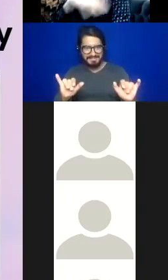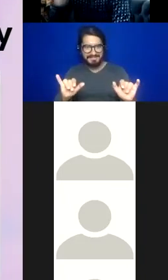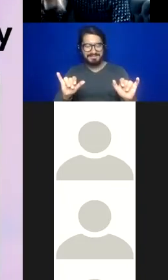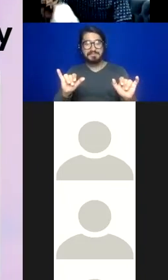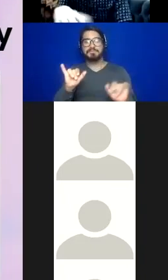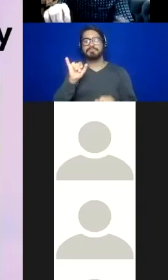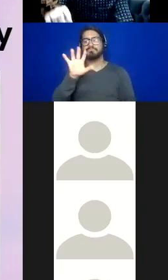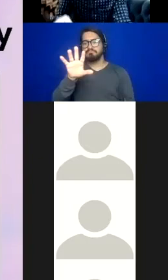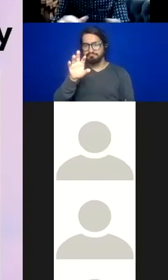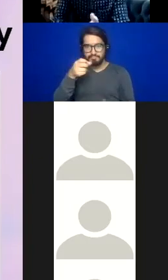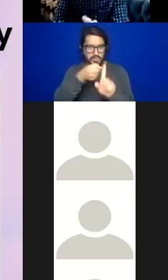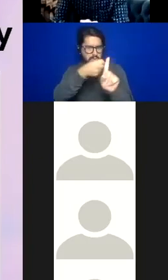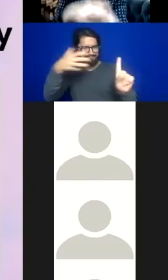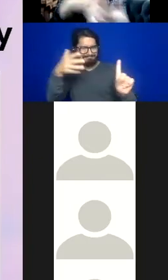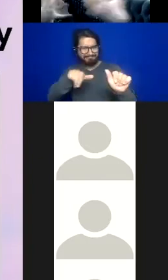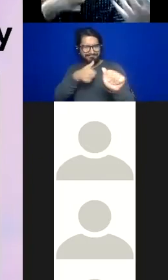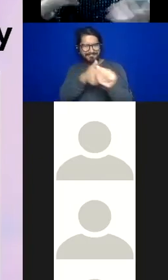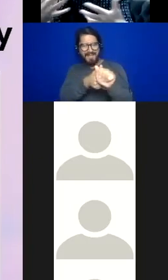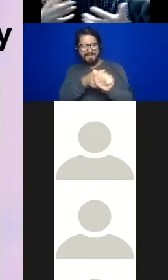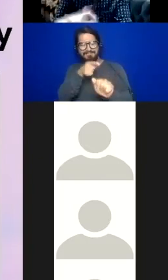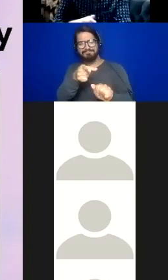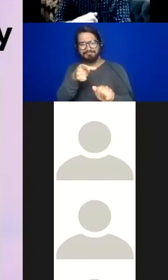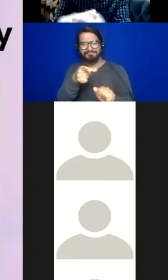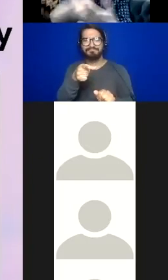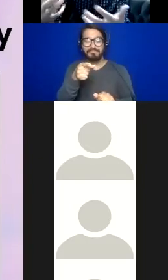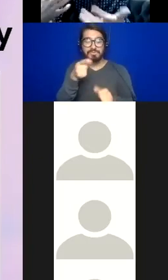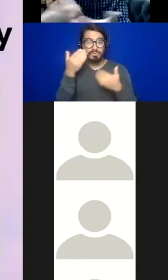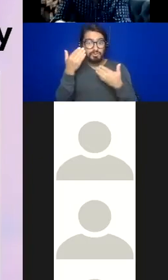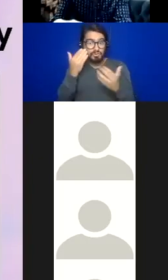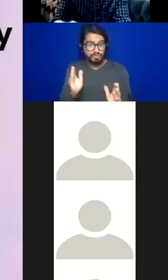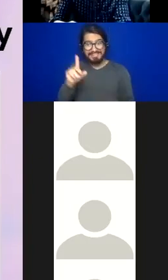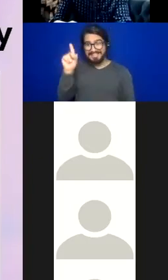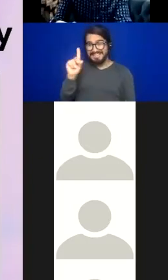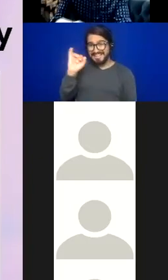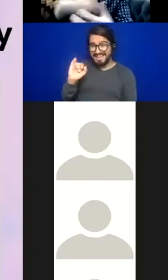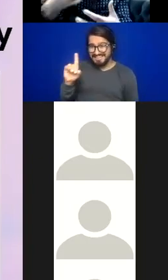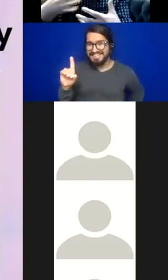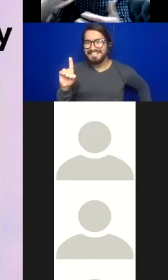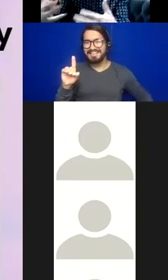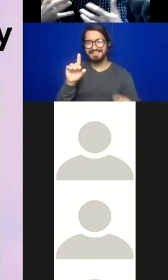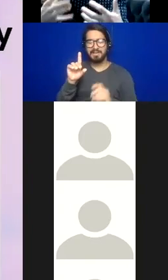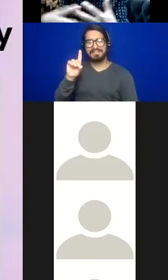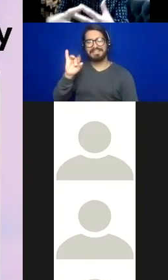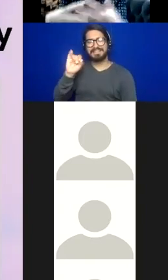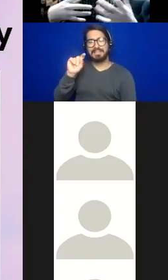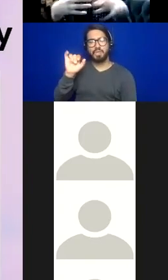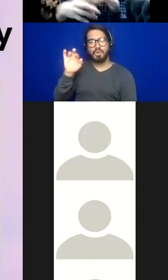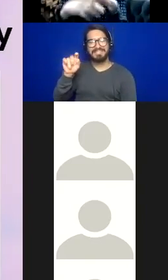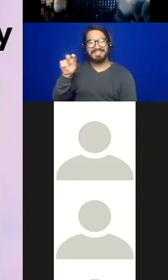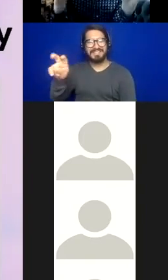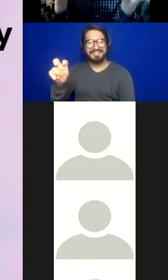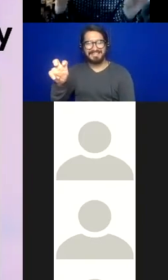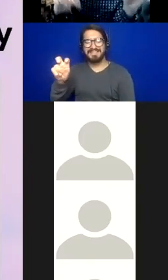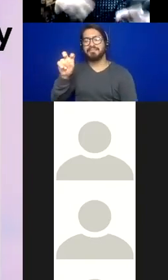give a little bit of background, in case you all aren't familiar, so DID, or dissociative identity disorder, used to be